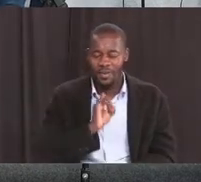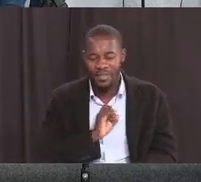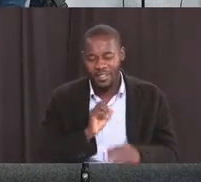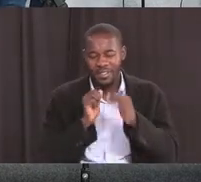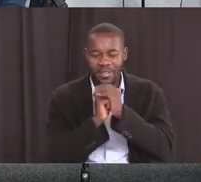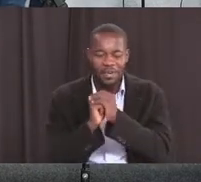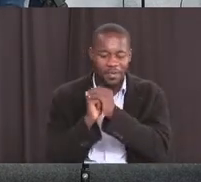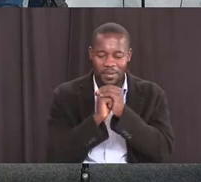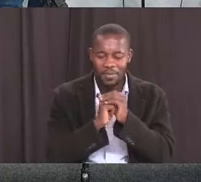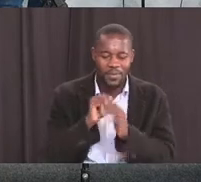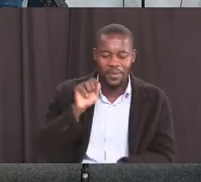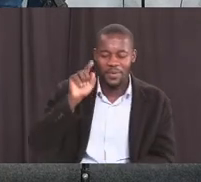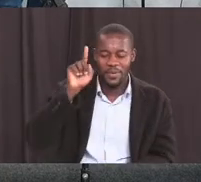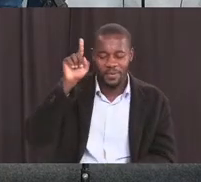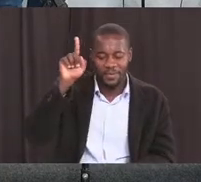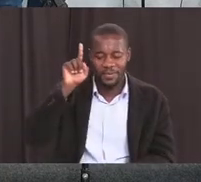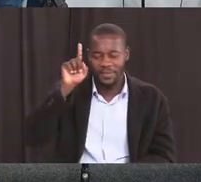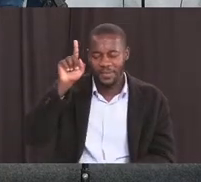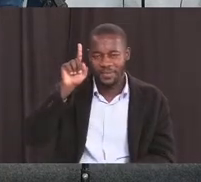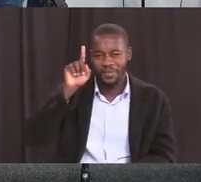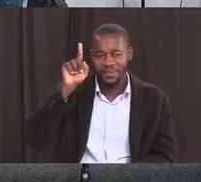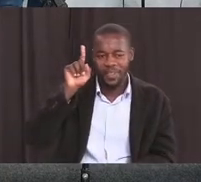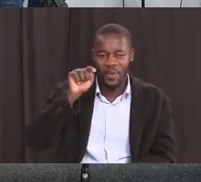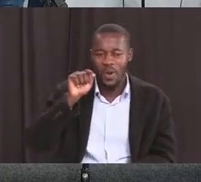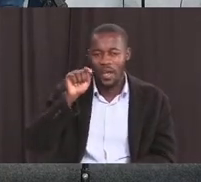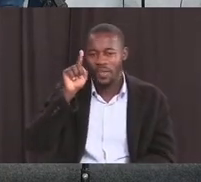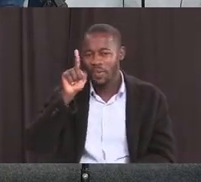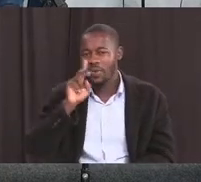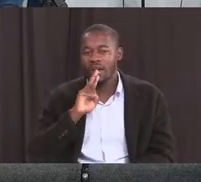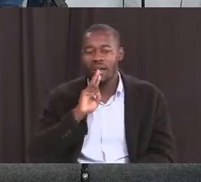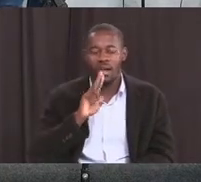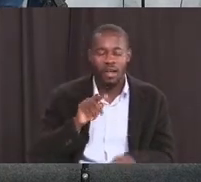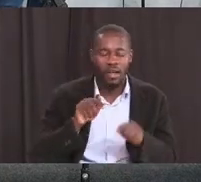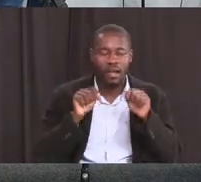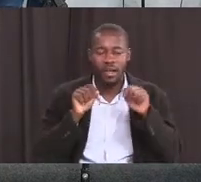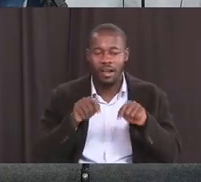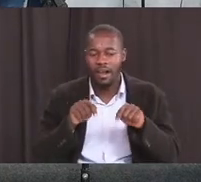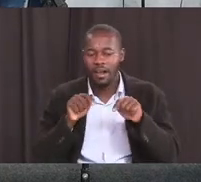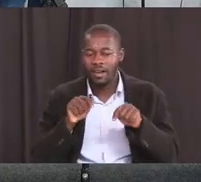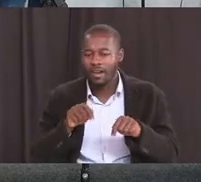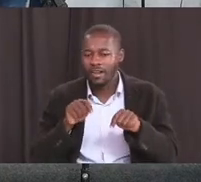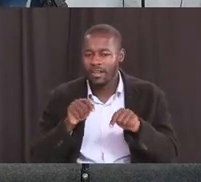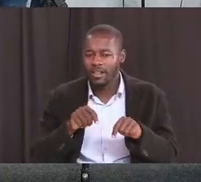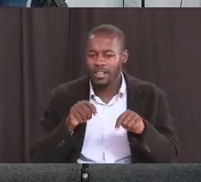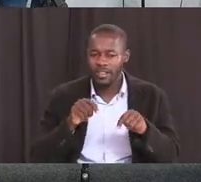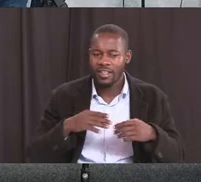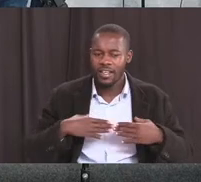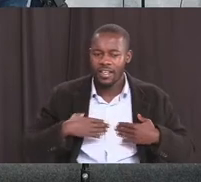Worship you. You are here